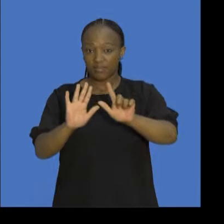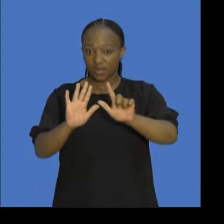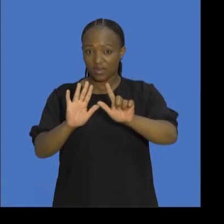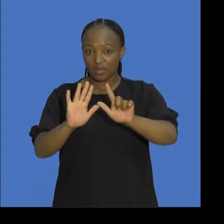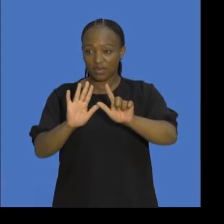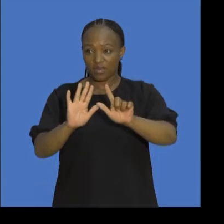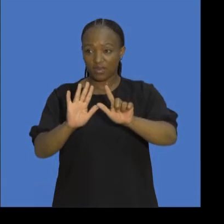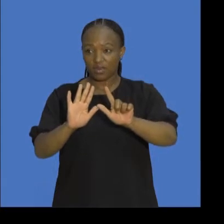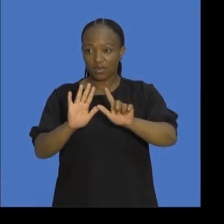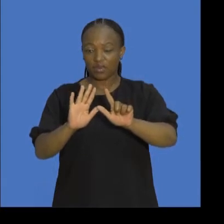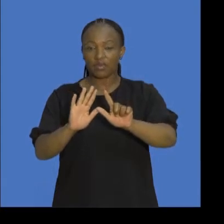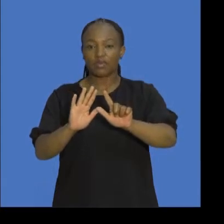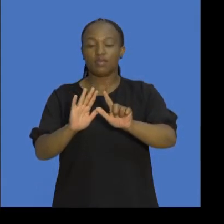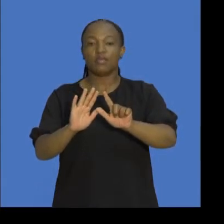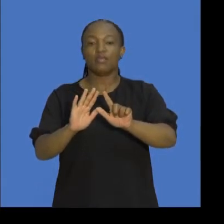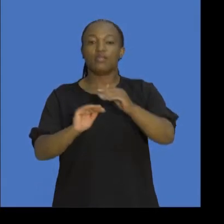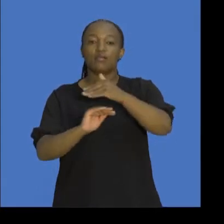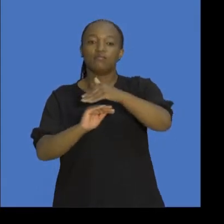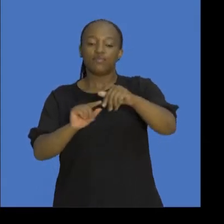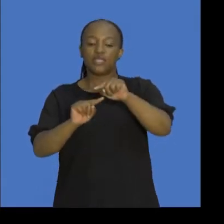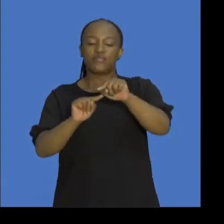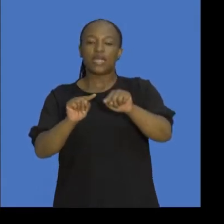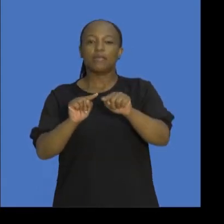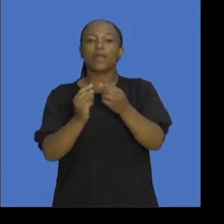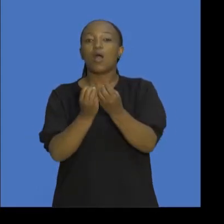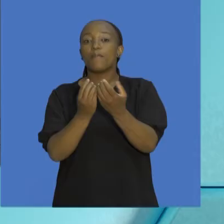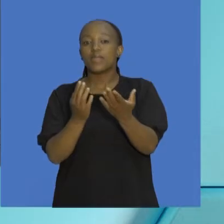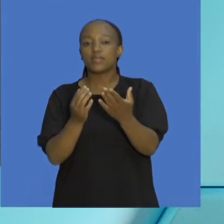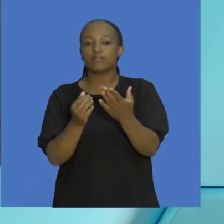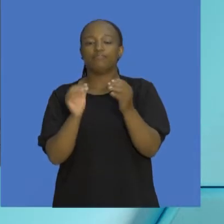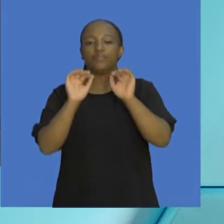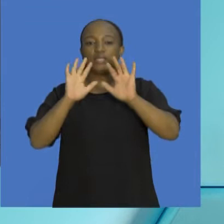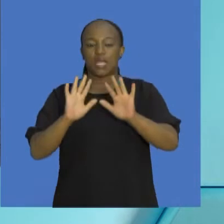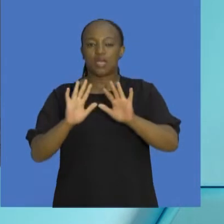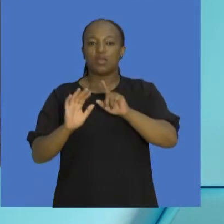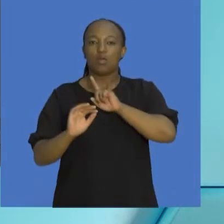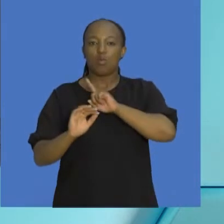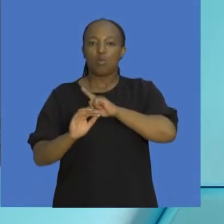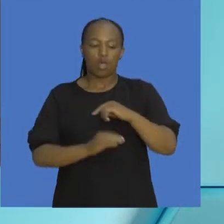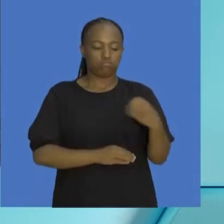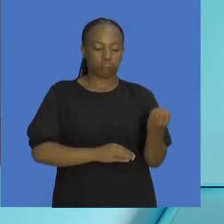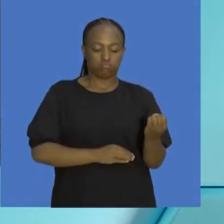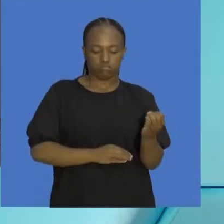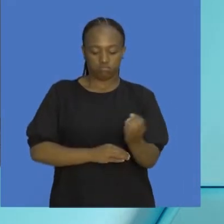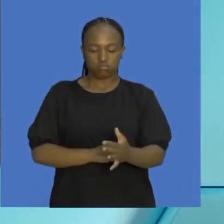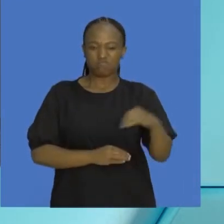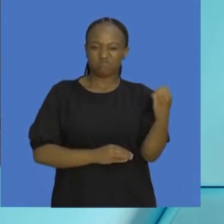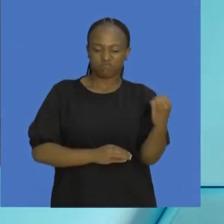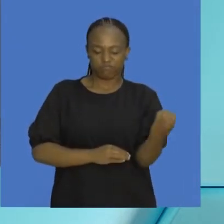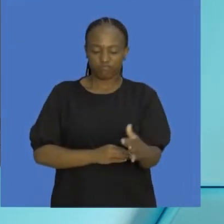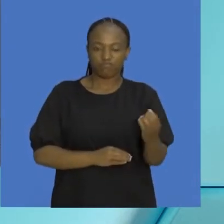7, over 10, because we roll the 2 dice 10